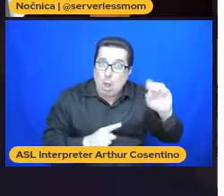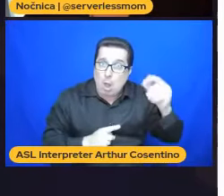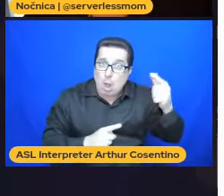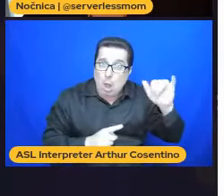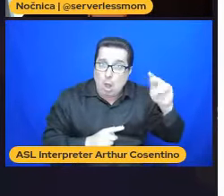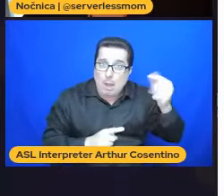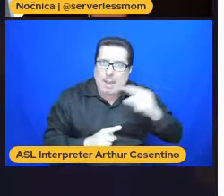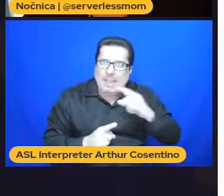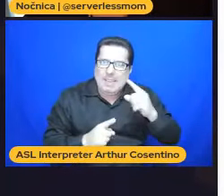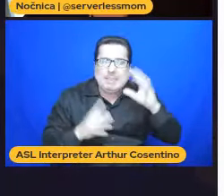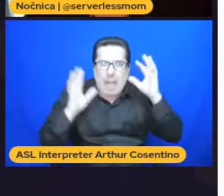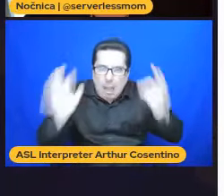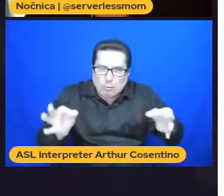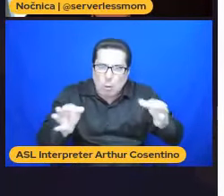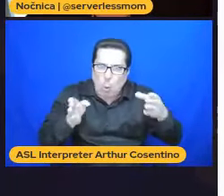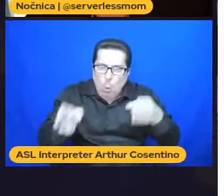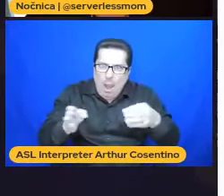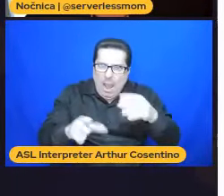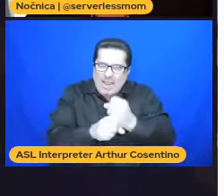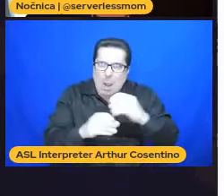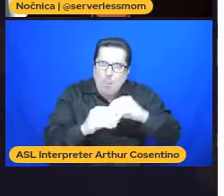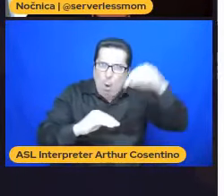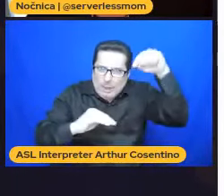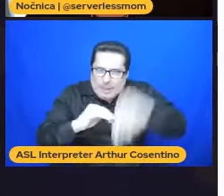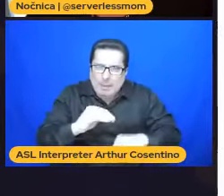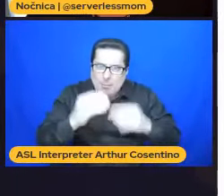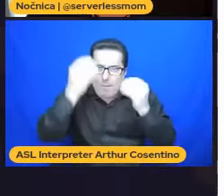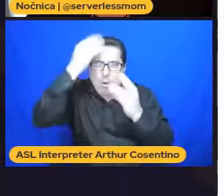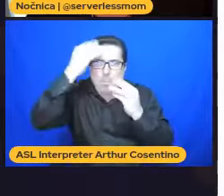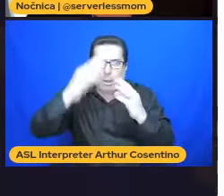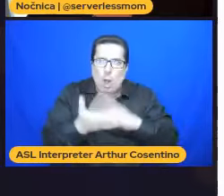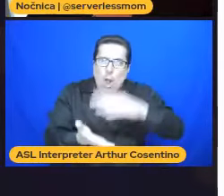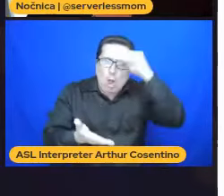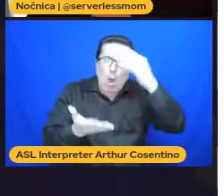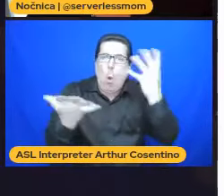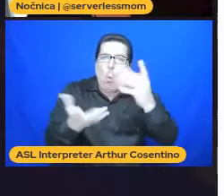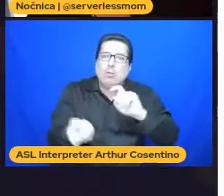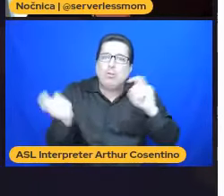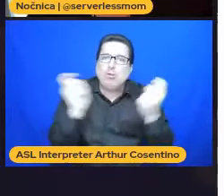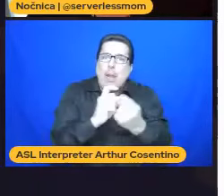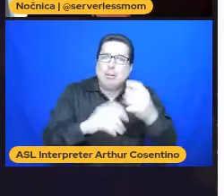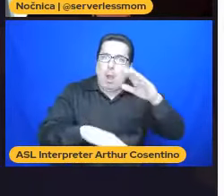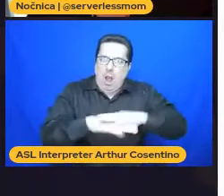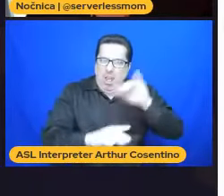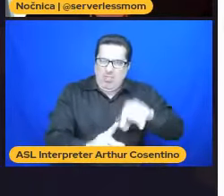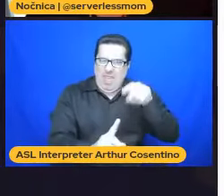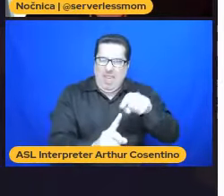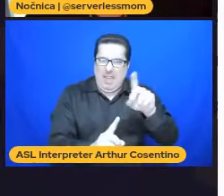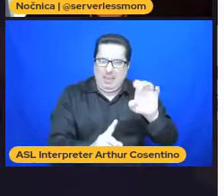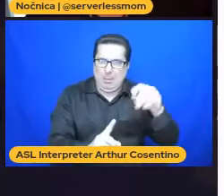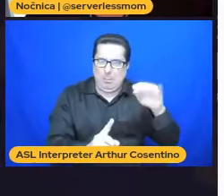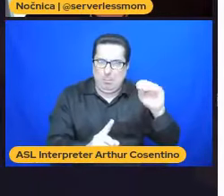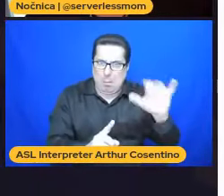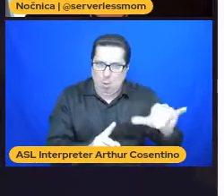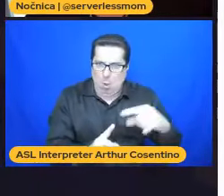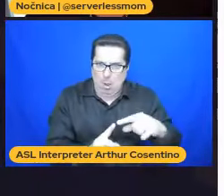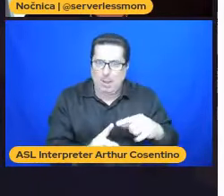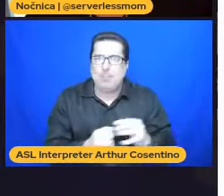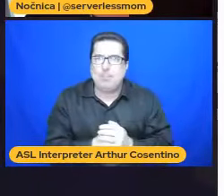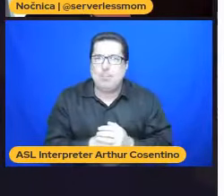to get the kind of deep information we actually want about what's changing on deploy. Now,